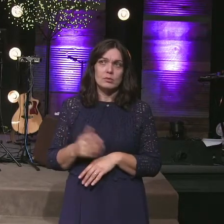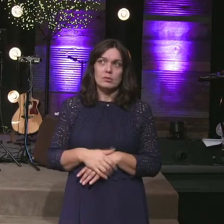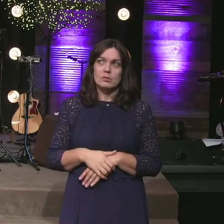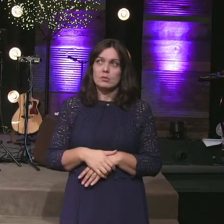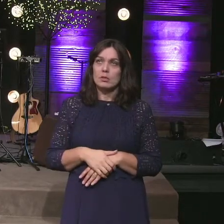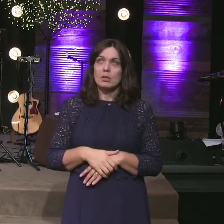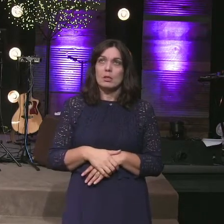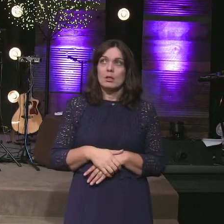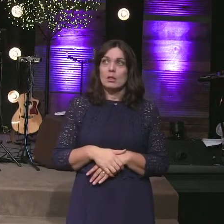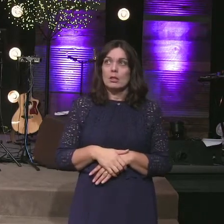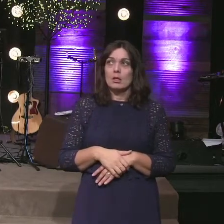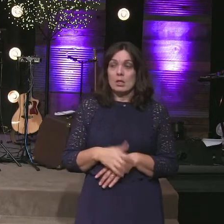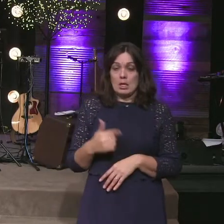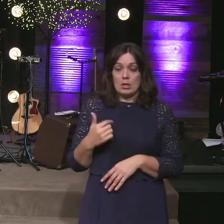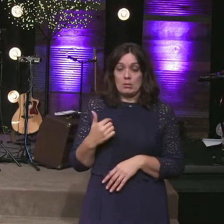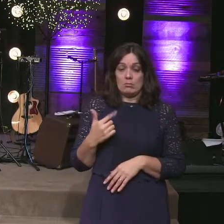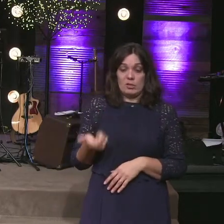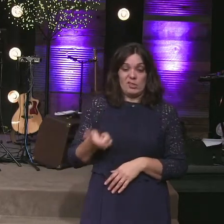And we're it.